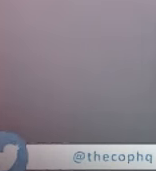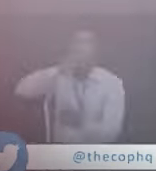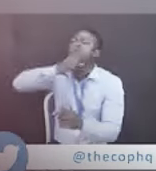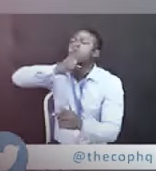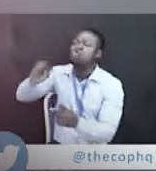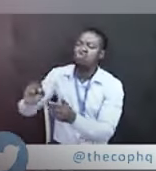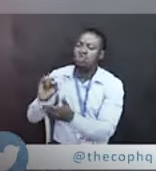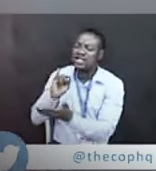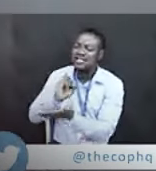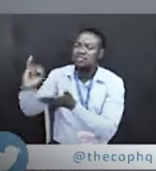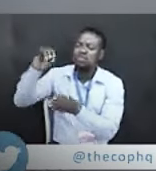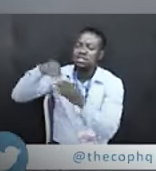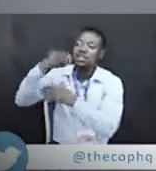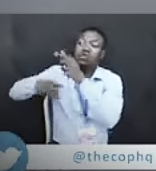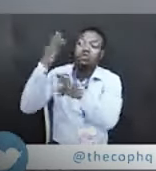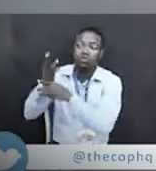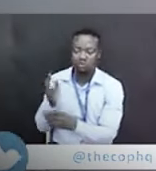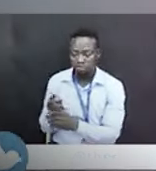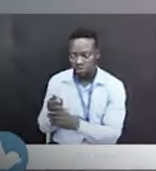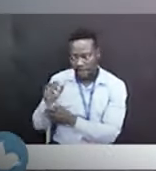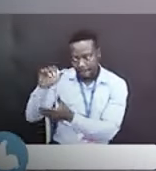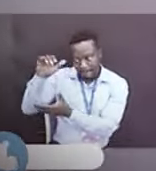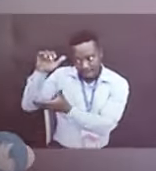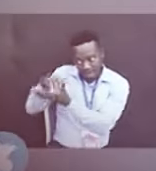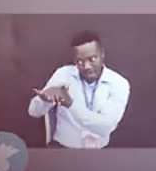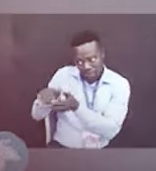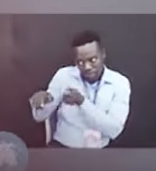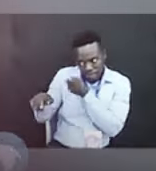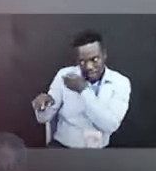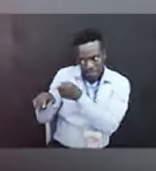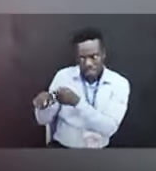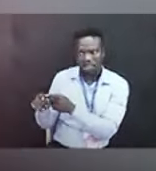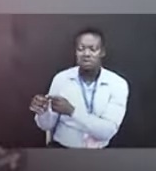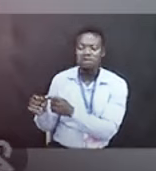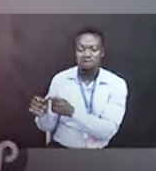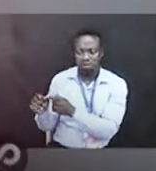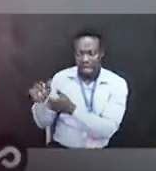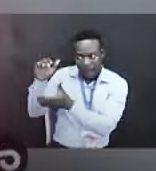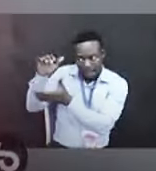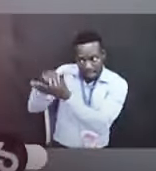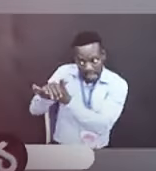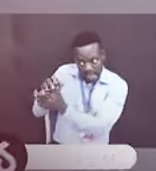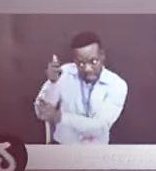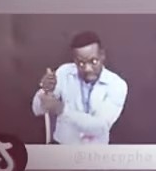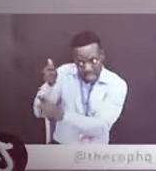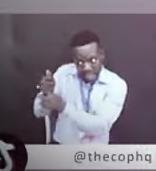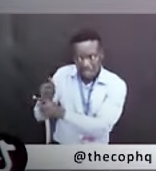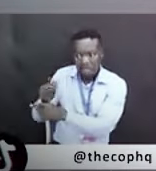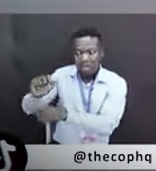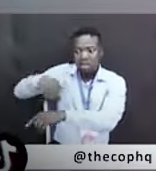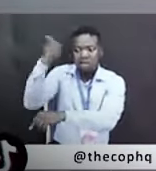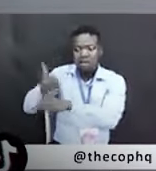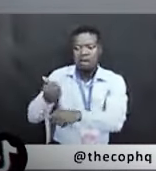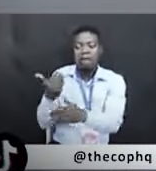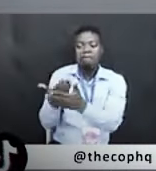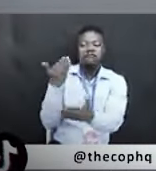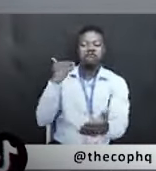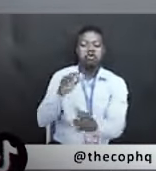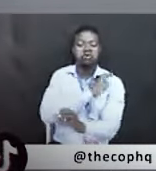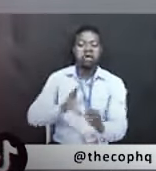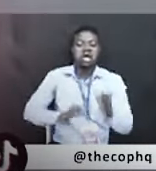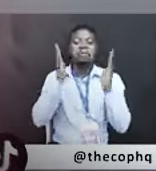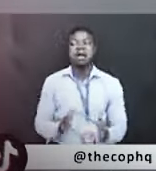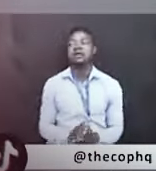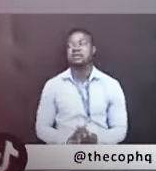Marriage predates Christianity. Marriage came before even Christ was born. And Christ was born to a parent who were married.